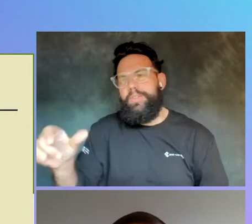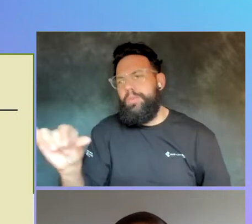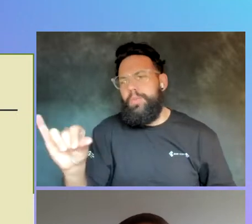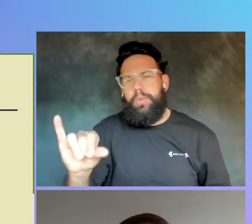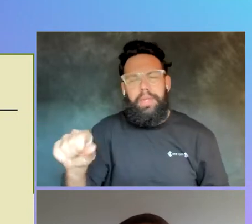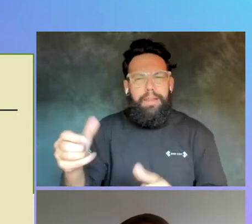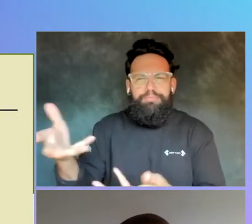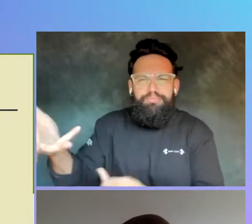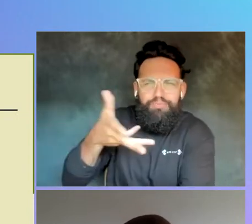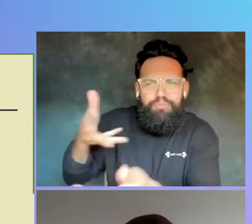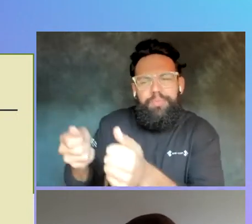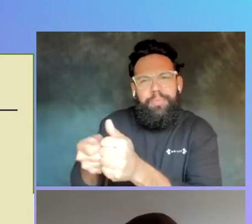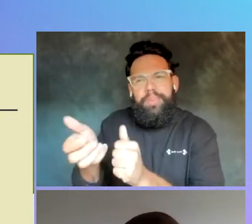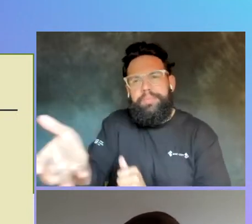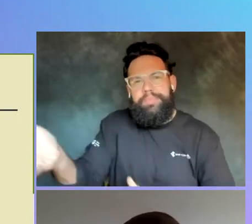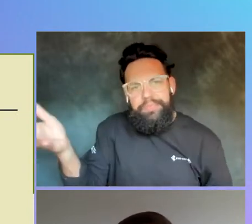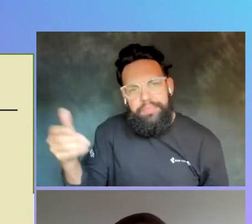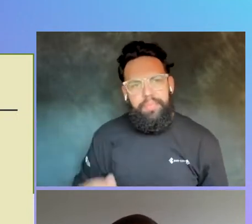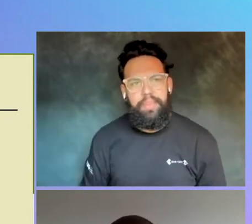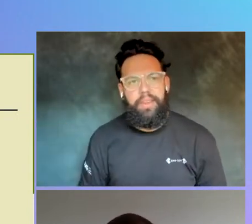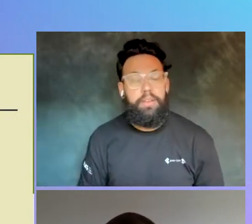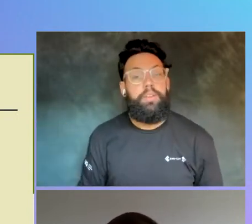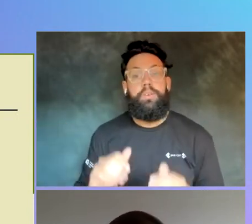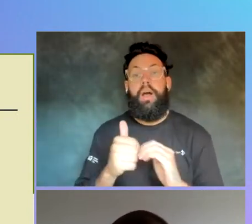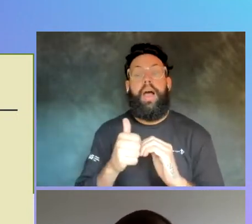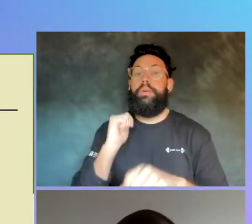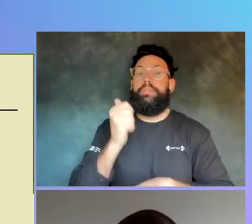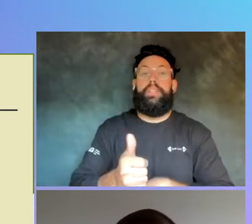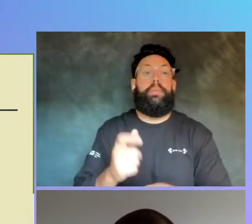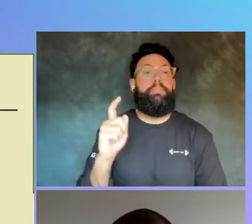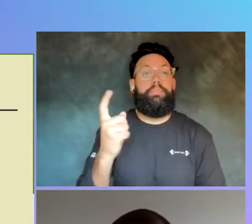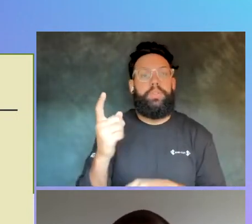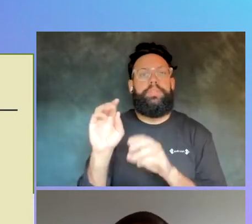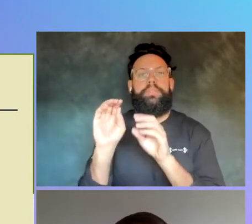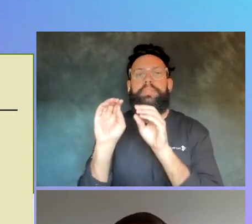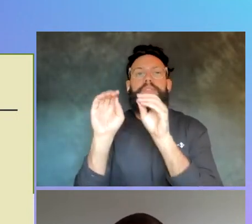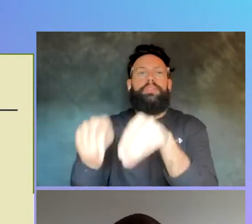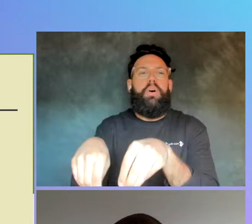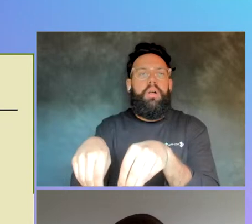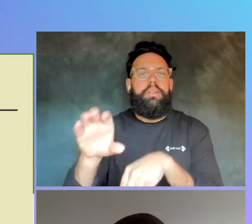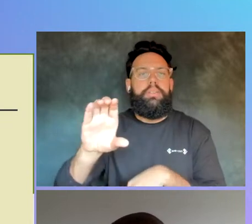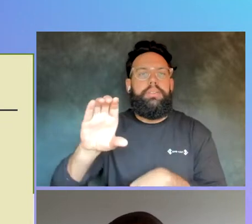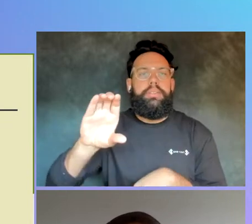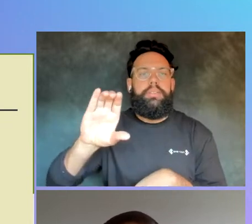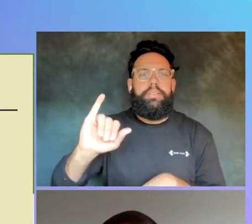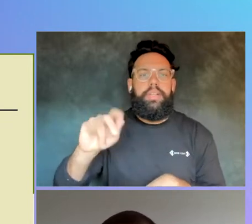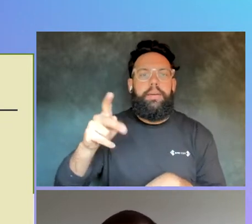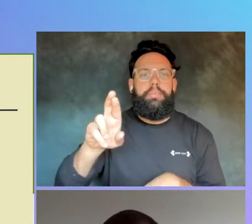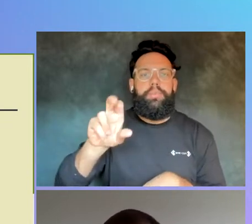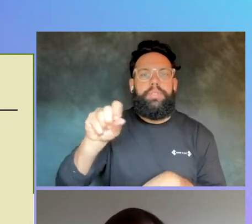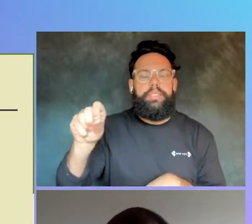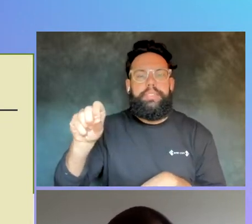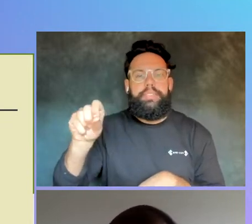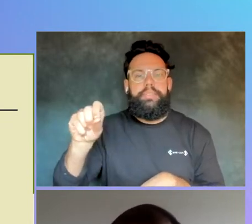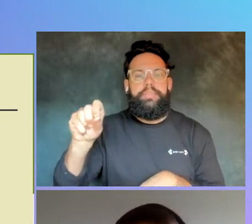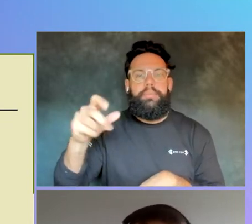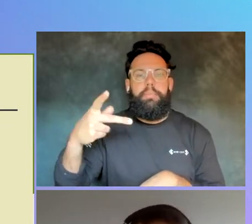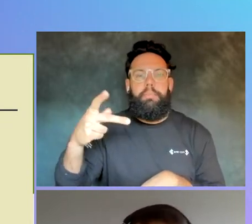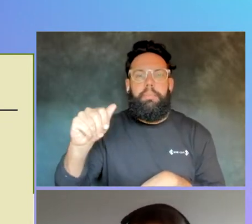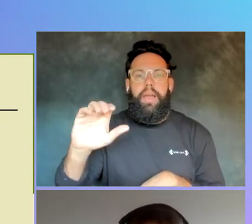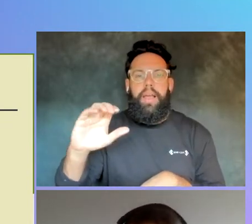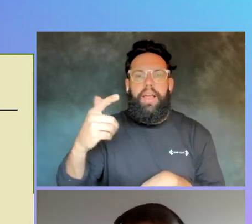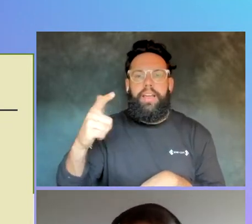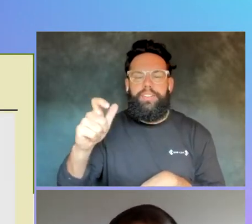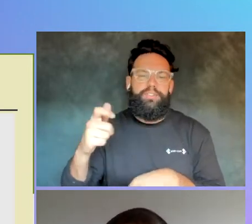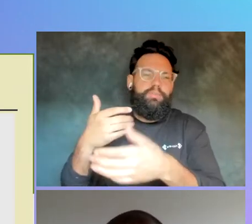process, we would install the Cypress package from npm and just run its interactive setup.